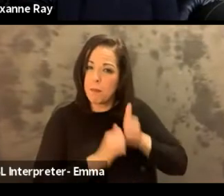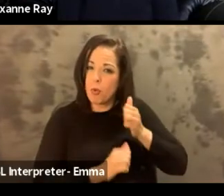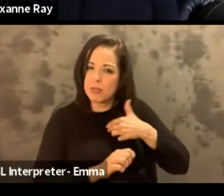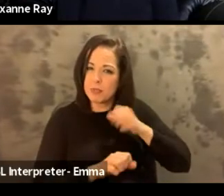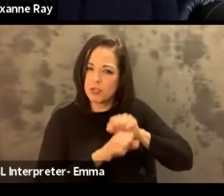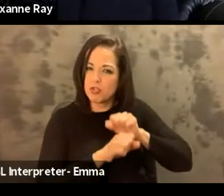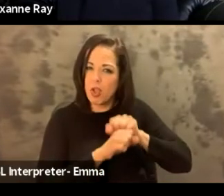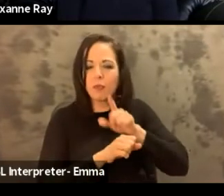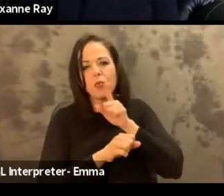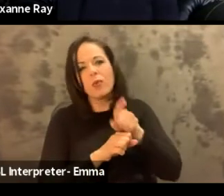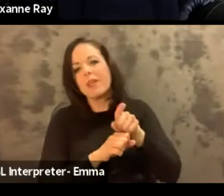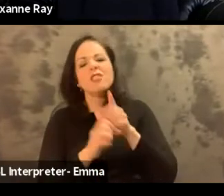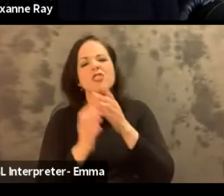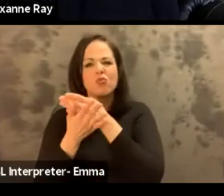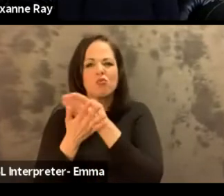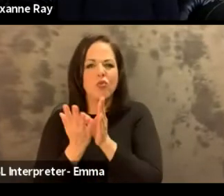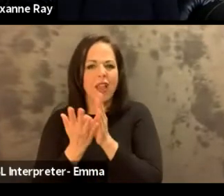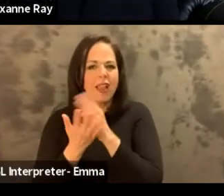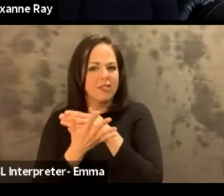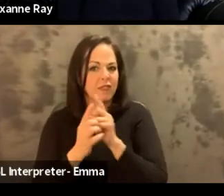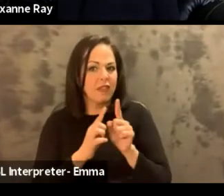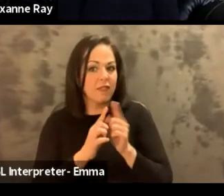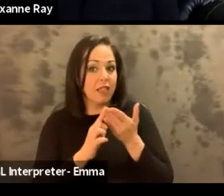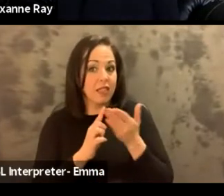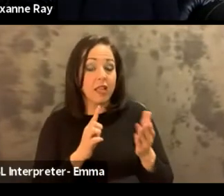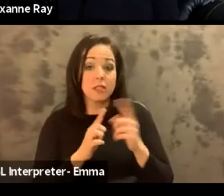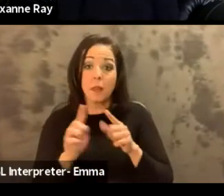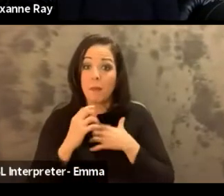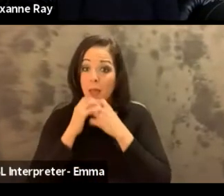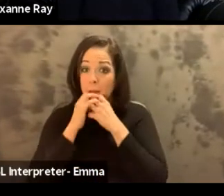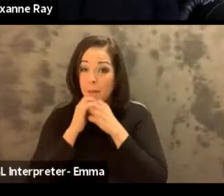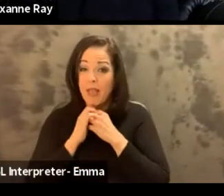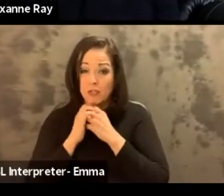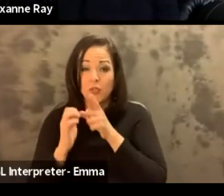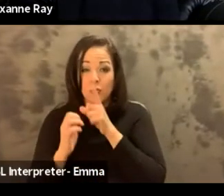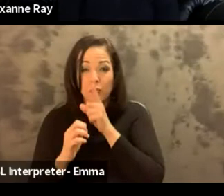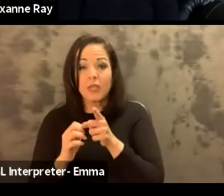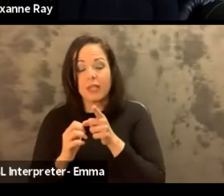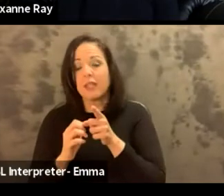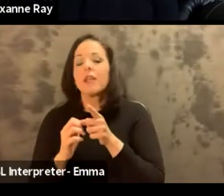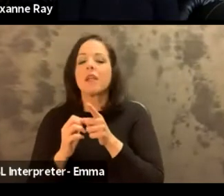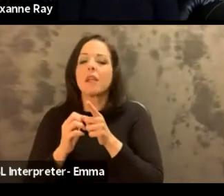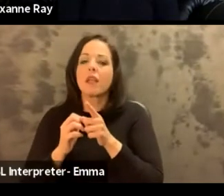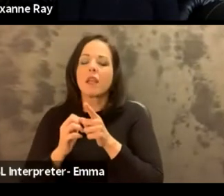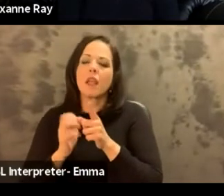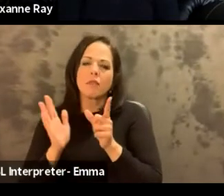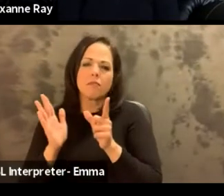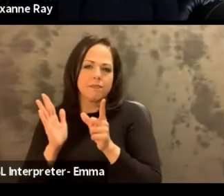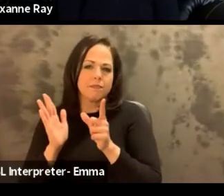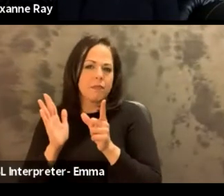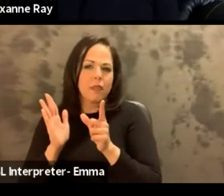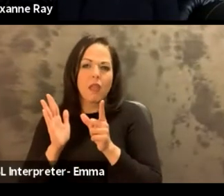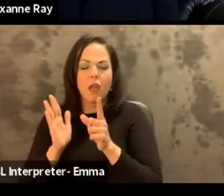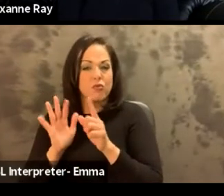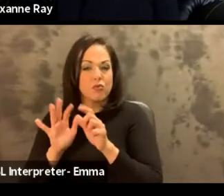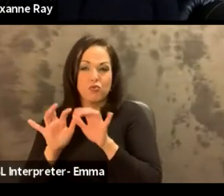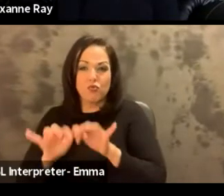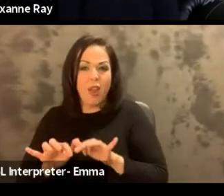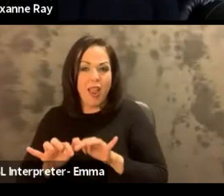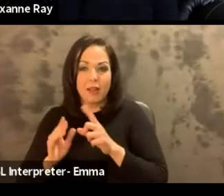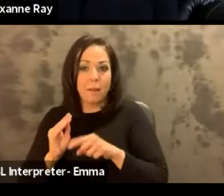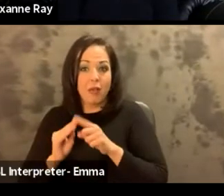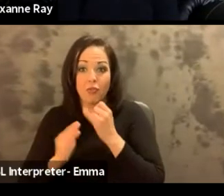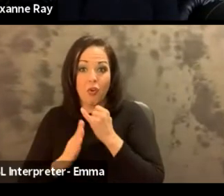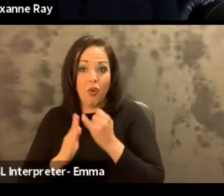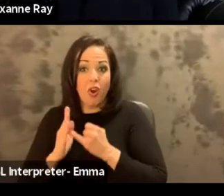a range of things, but my passion is to write about the arts. I've done a lot of stories